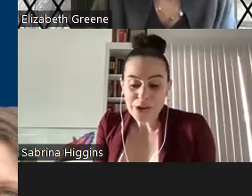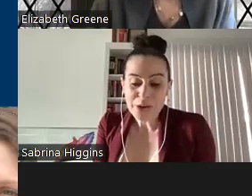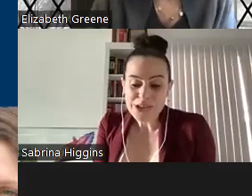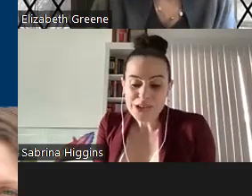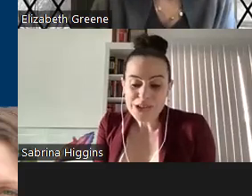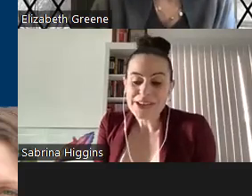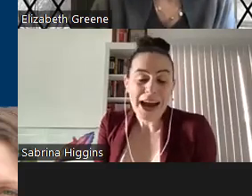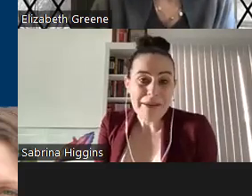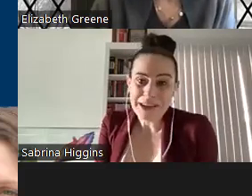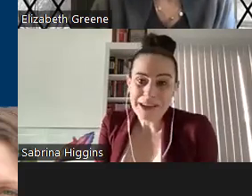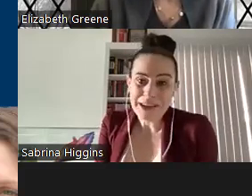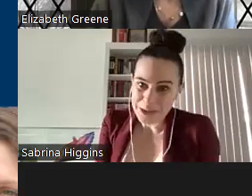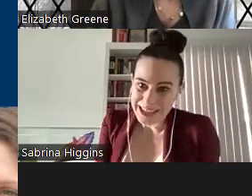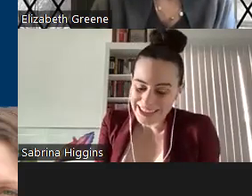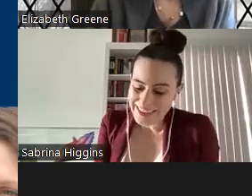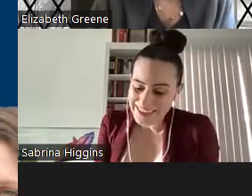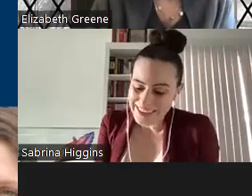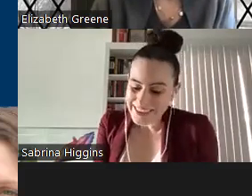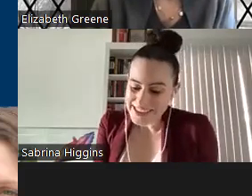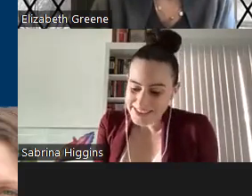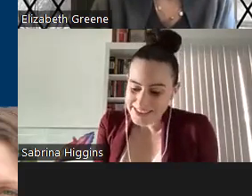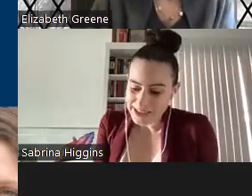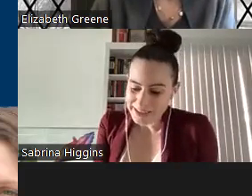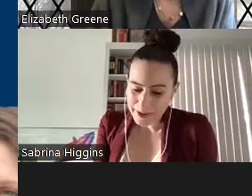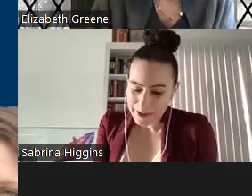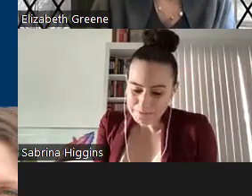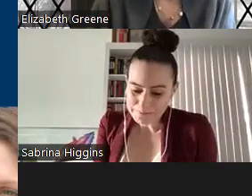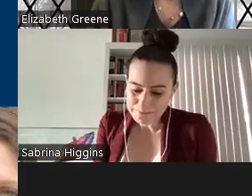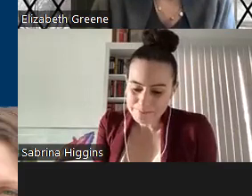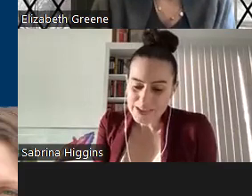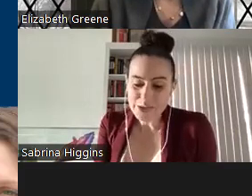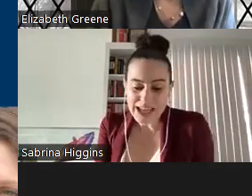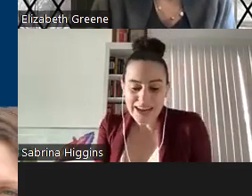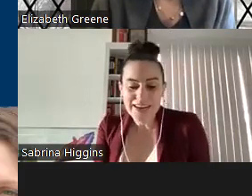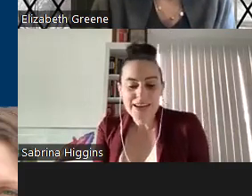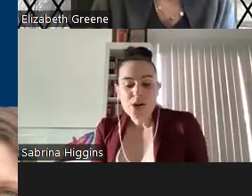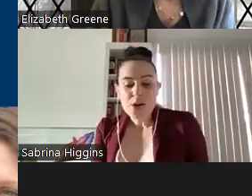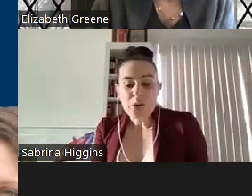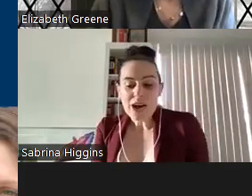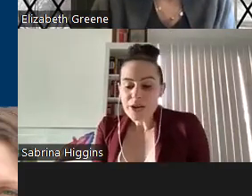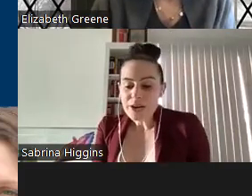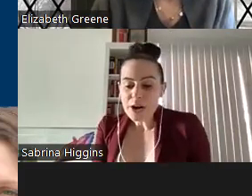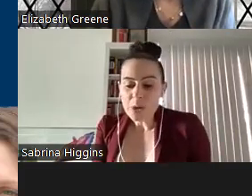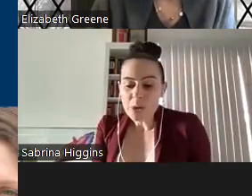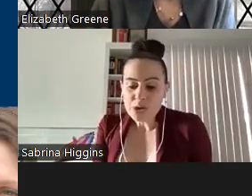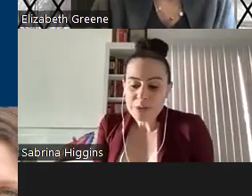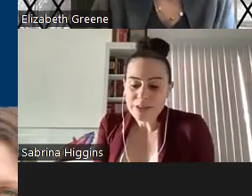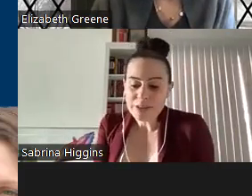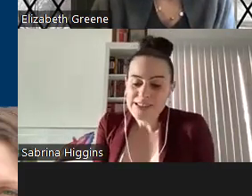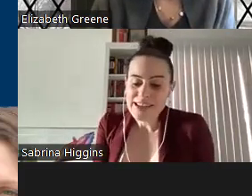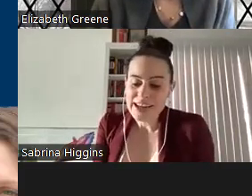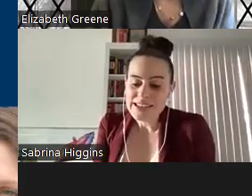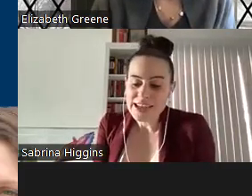we hosted our first hybrid annual meeting since the pandemic. So today, we honor our 100